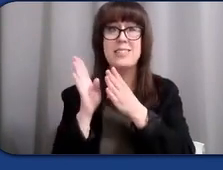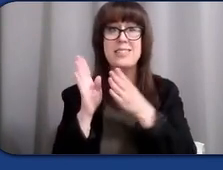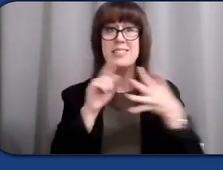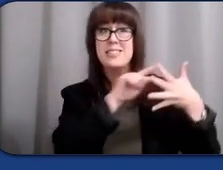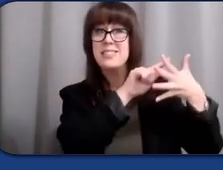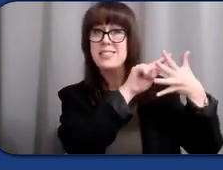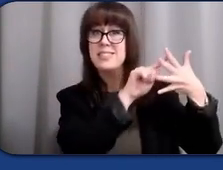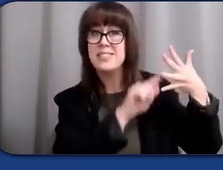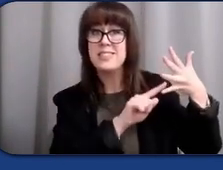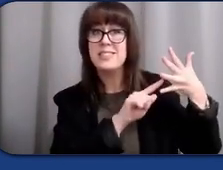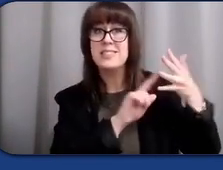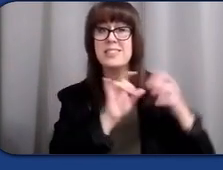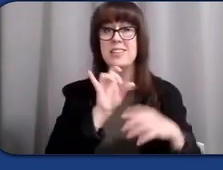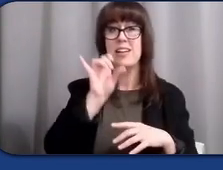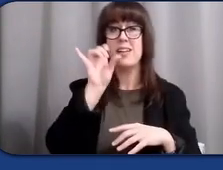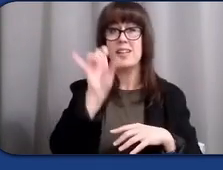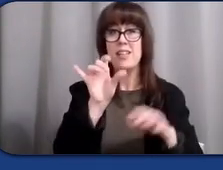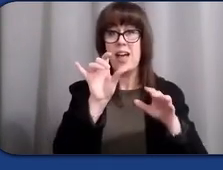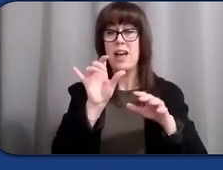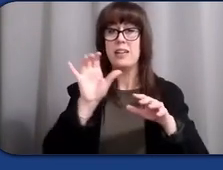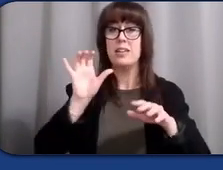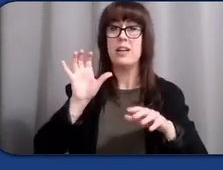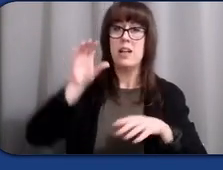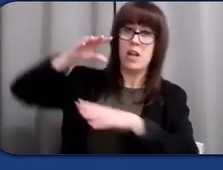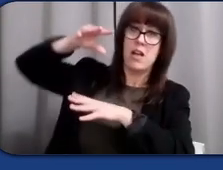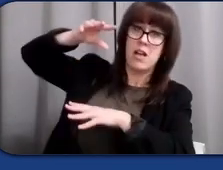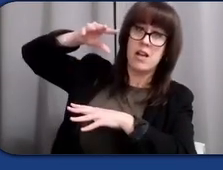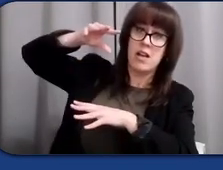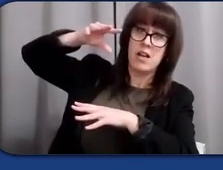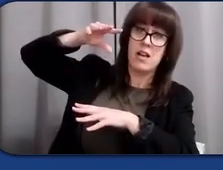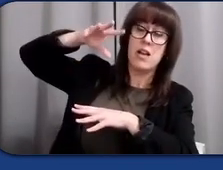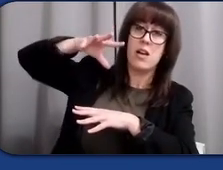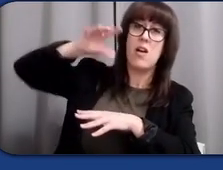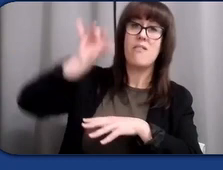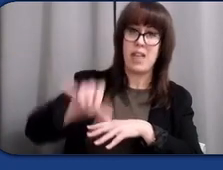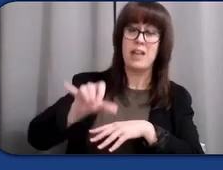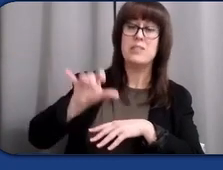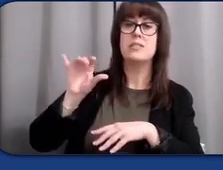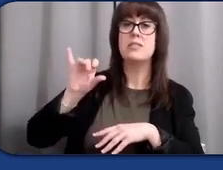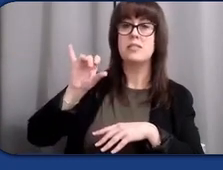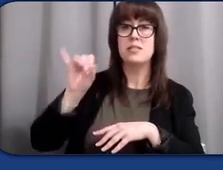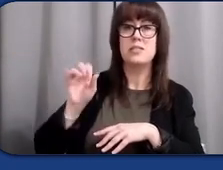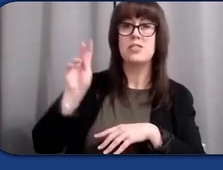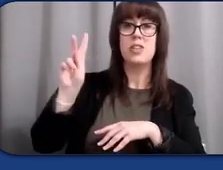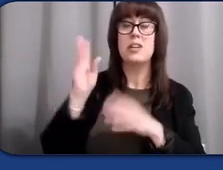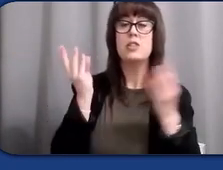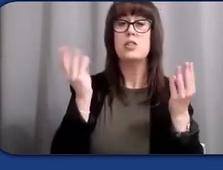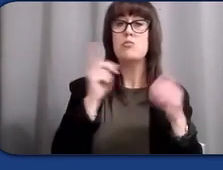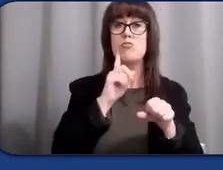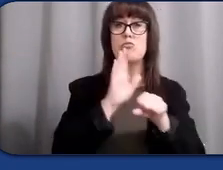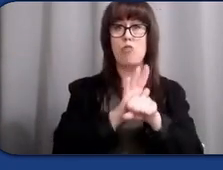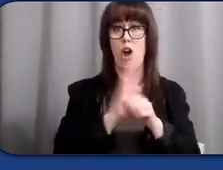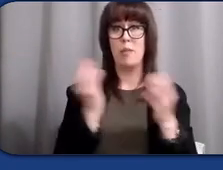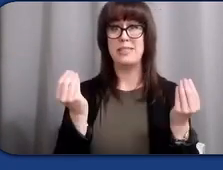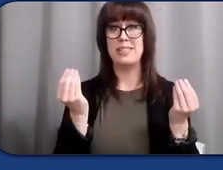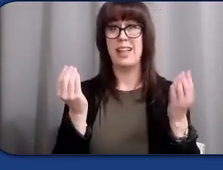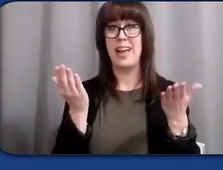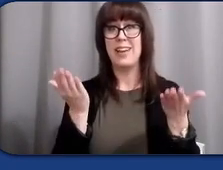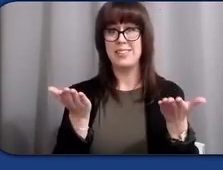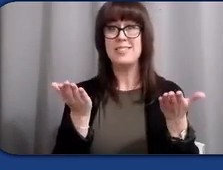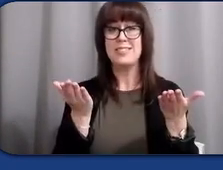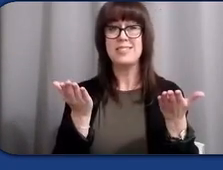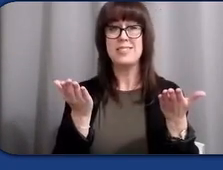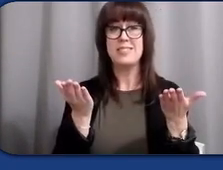There we go. So that's an aerial shot of Jock's Promised Land. And we are now seeing